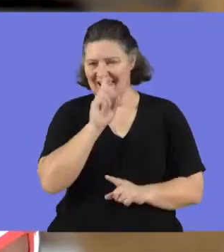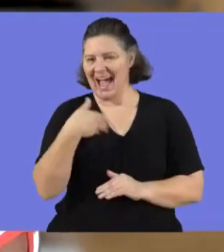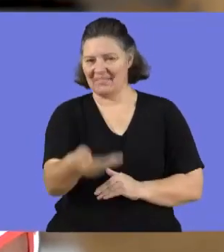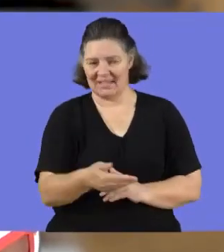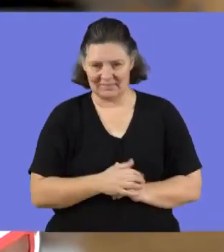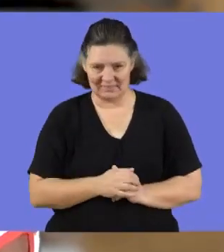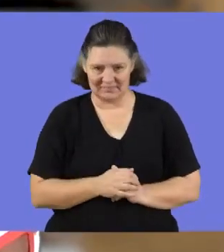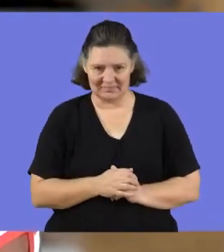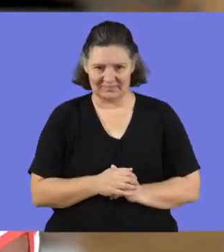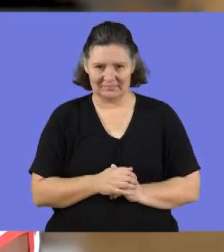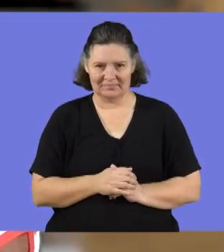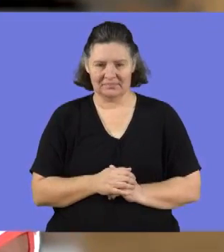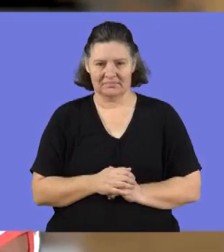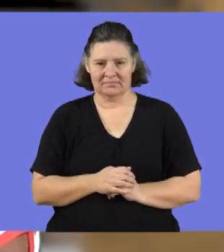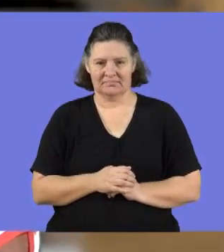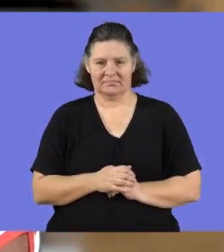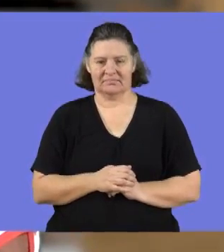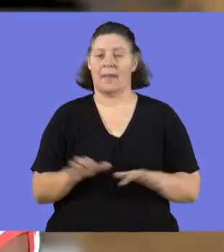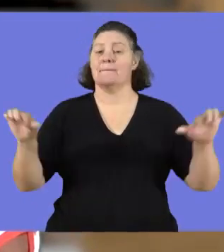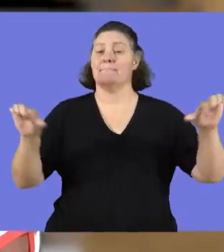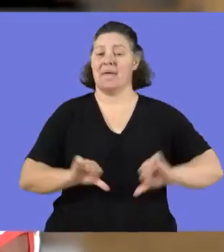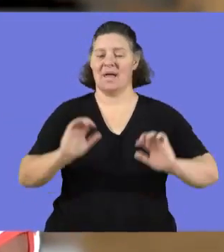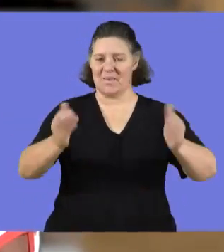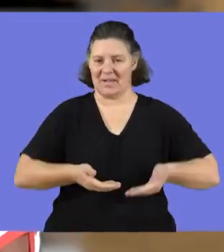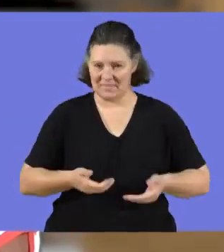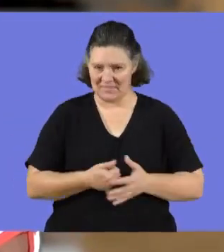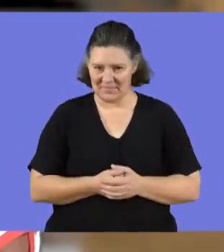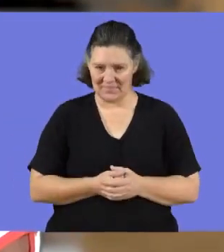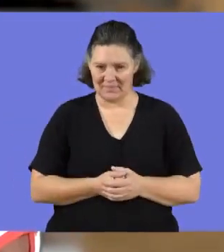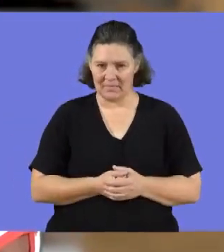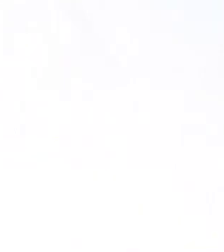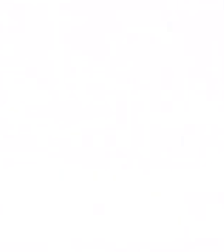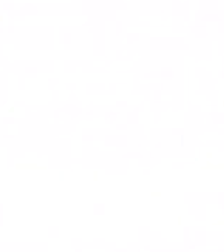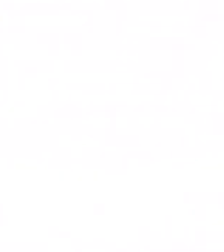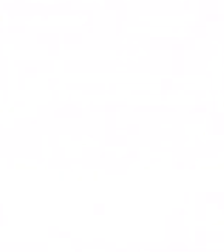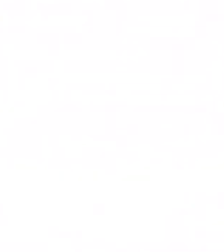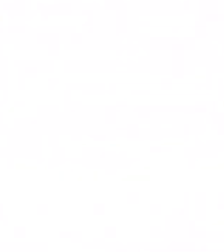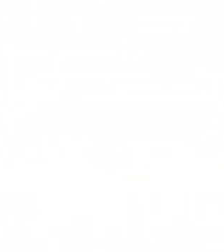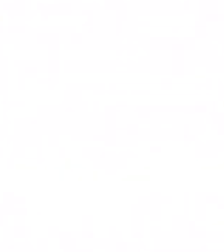As we go to a short break, I will see you right after the break.